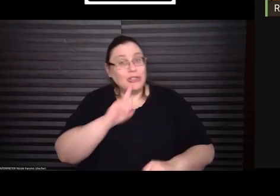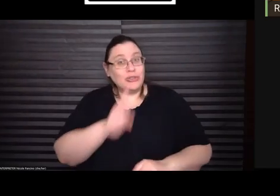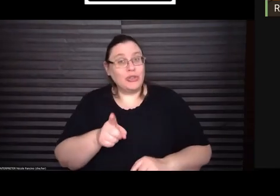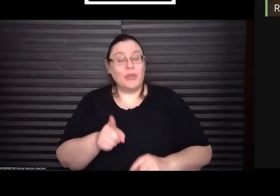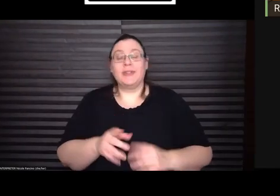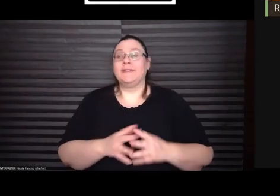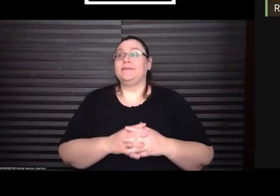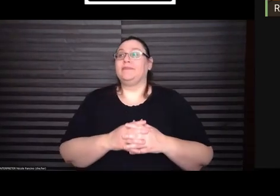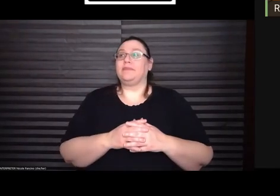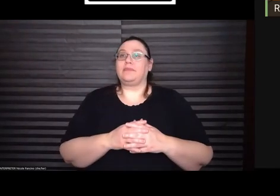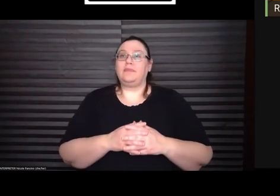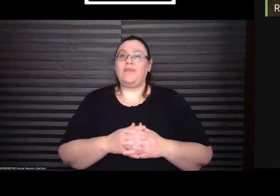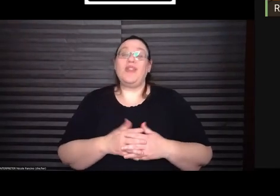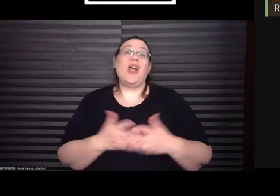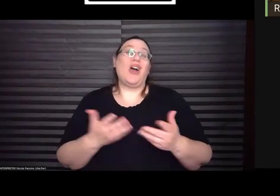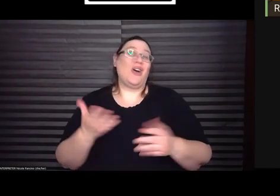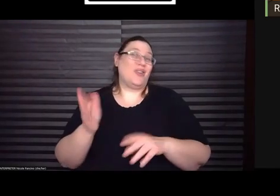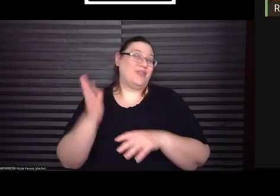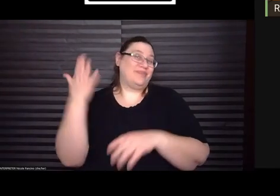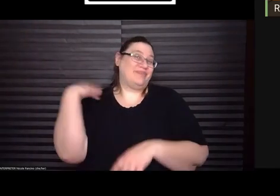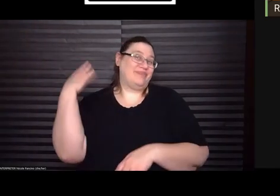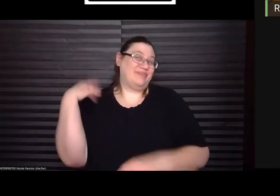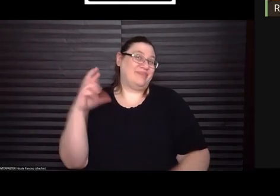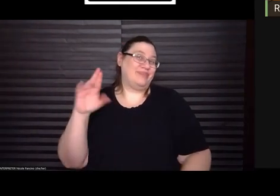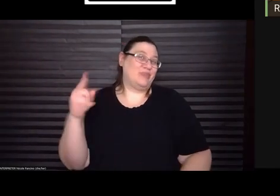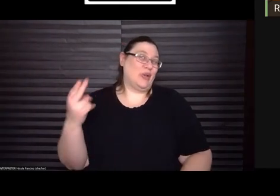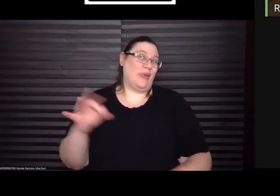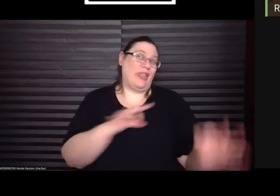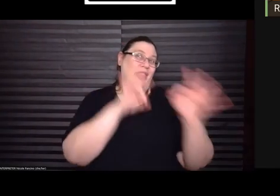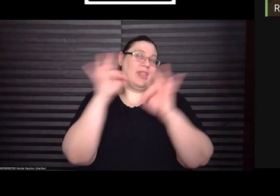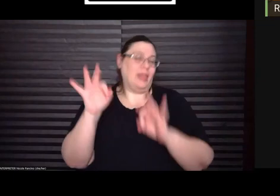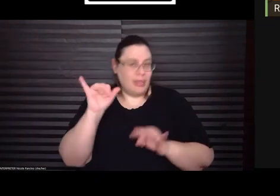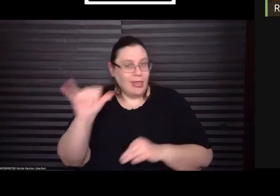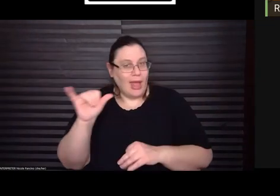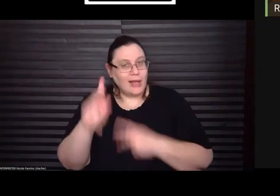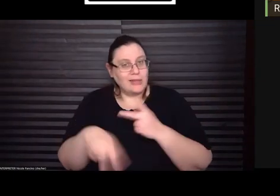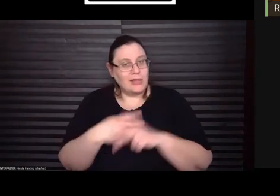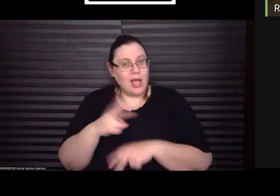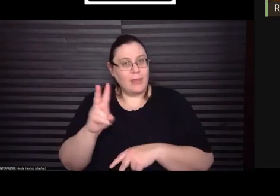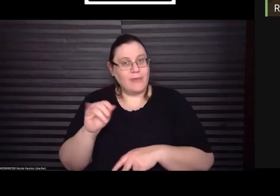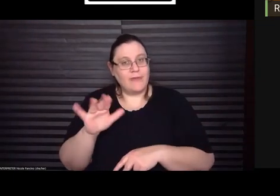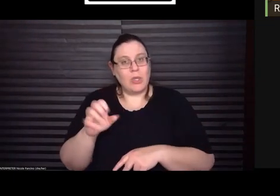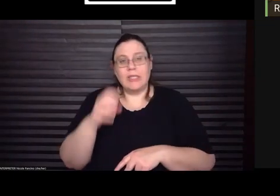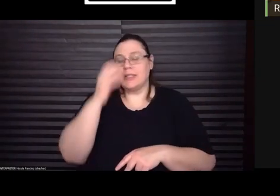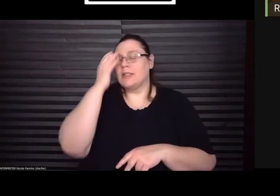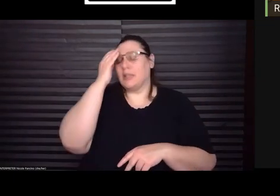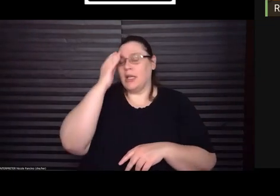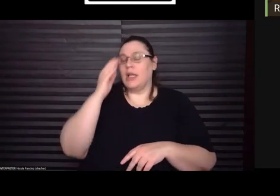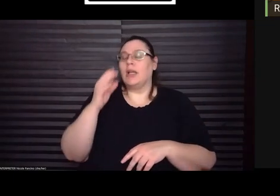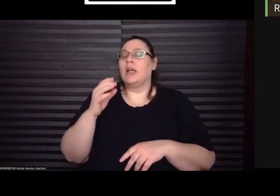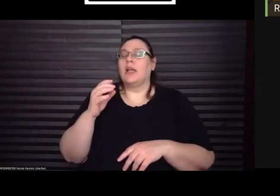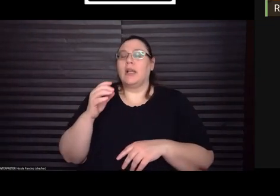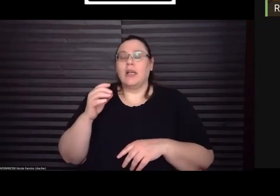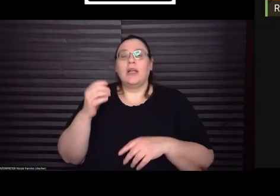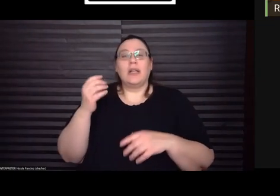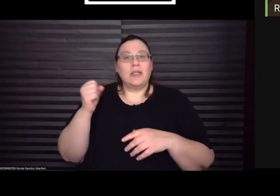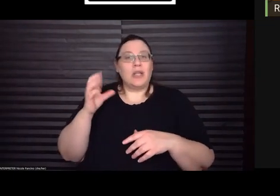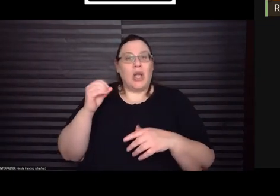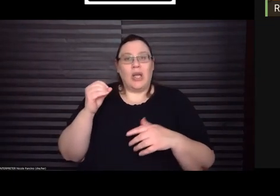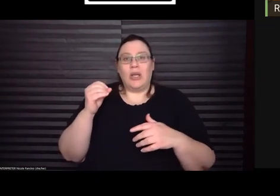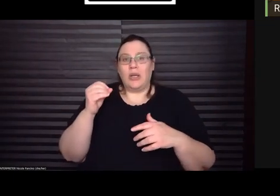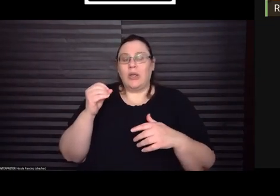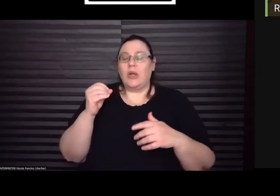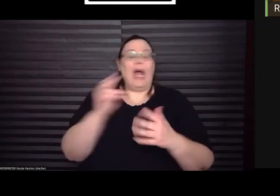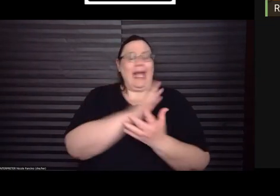it's true. You know, like, oh, good, Ruth, you know, that kind of, you know, voice. And so I kind of had to go through